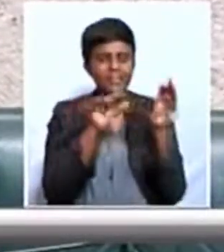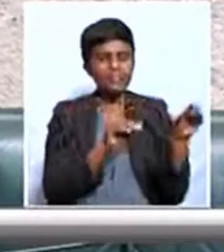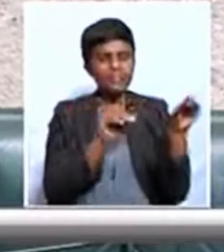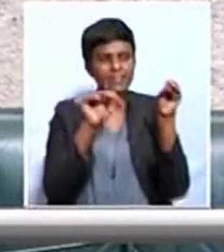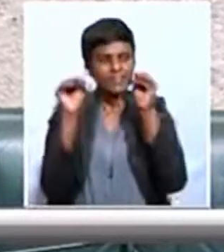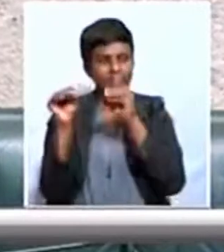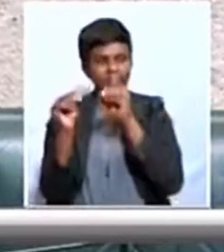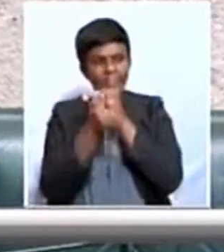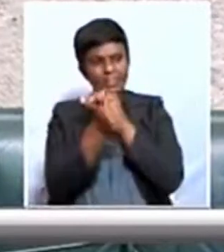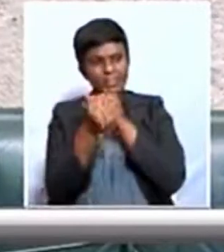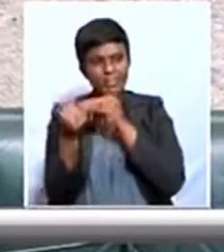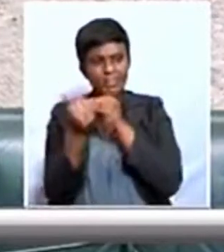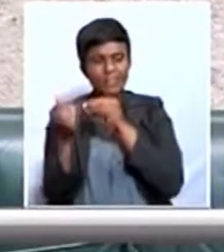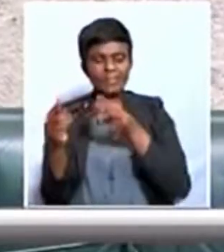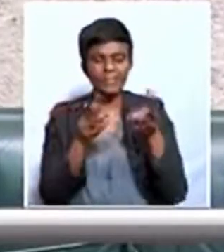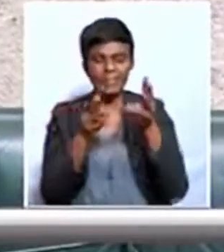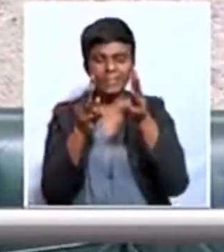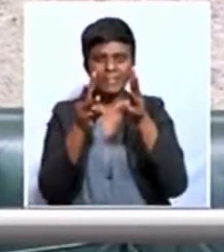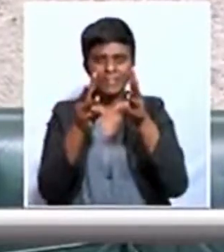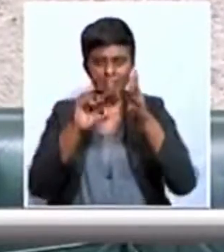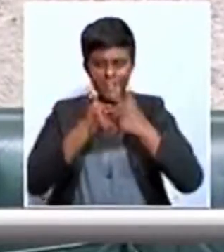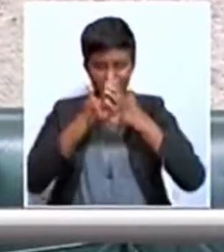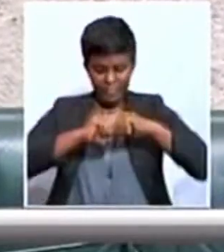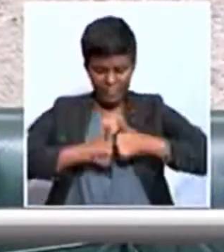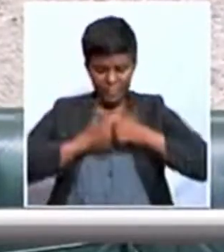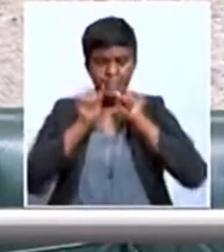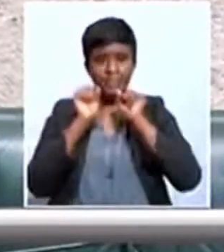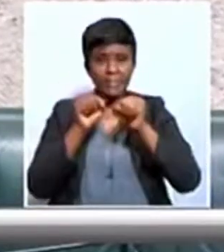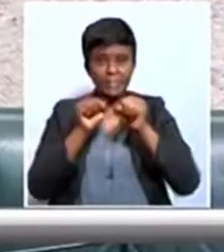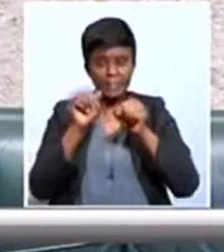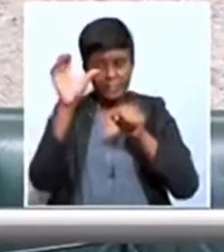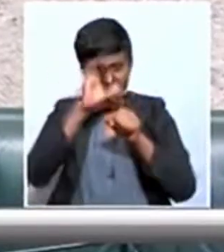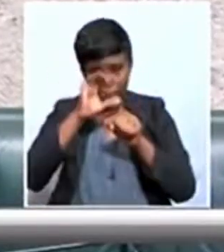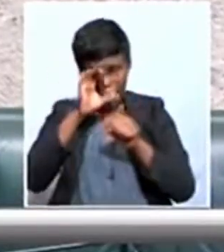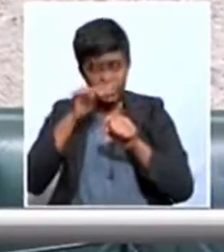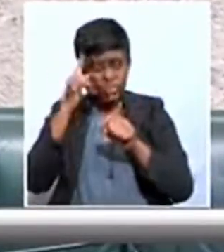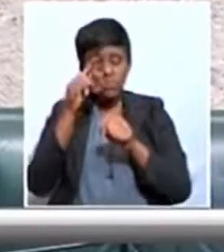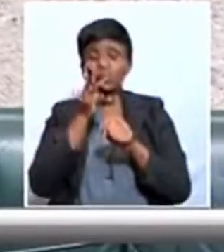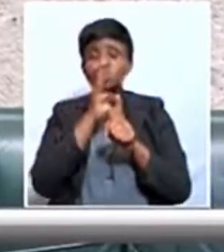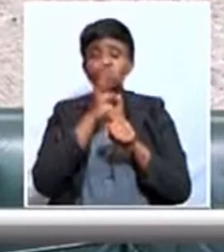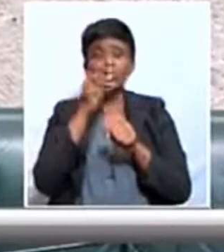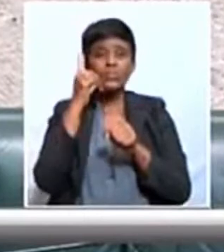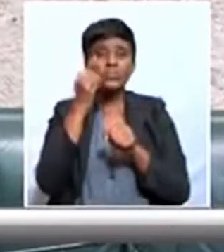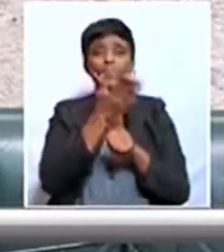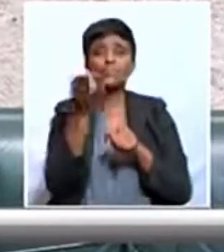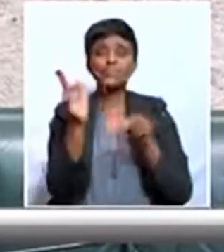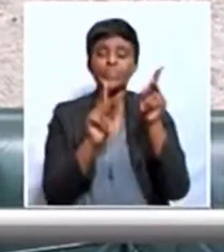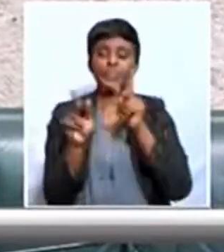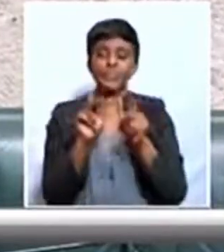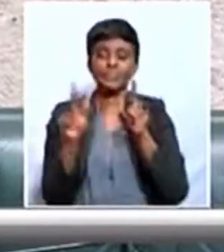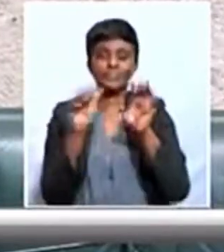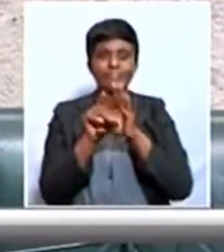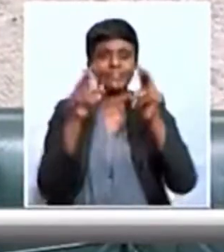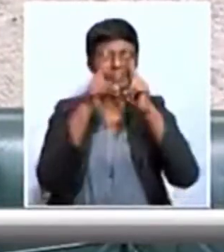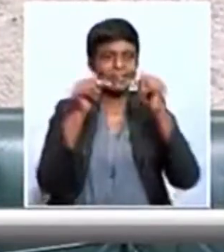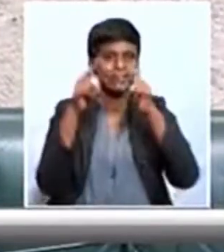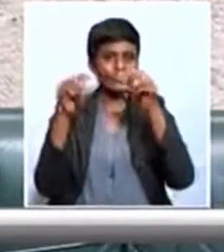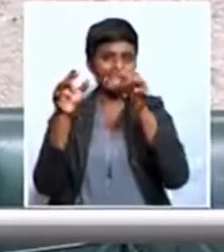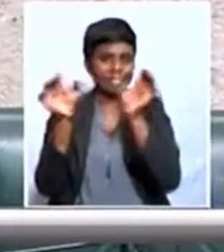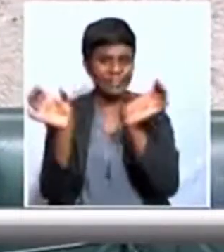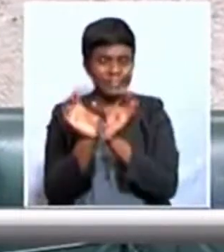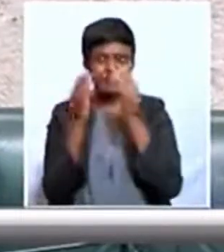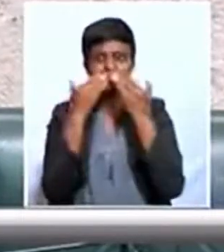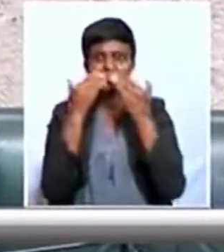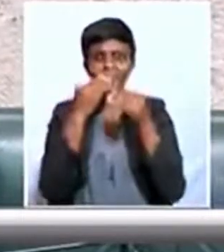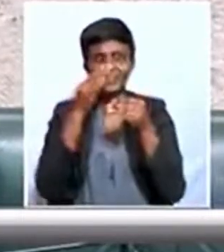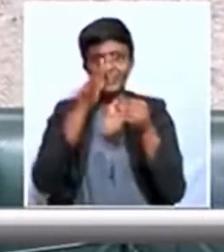other means on how we can fetch water for our people in the rural constituencies? Thank you, Madam